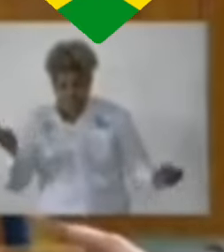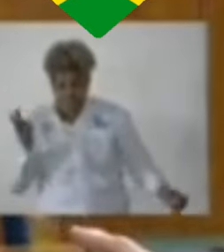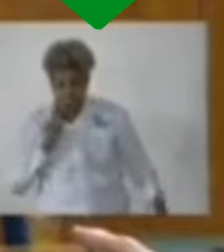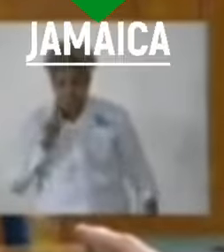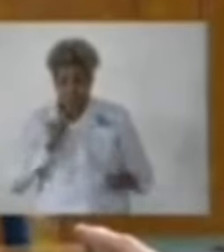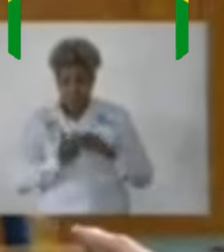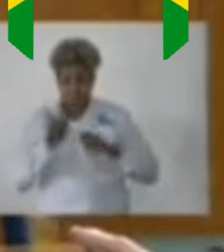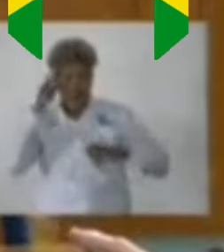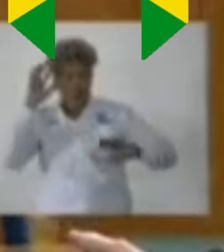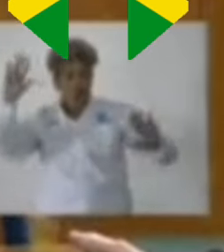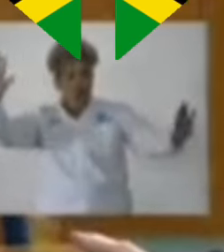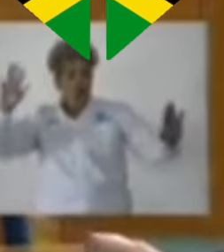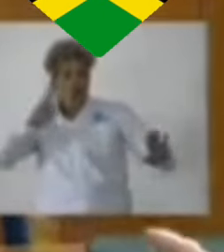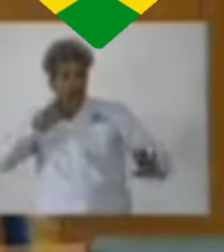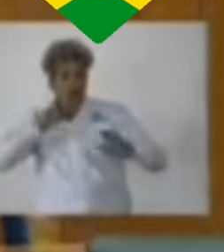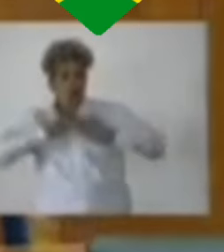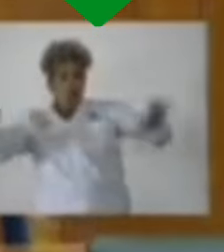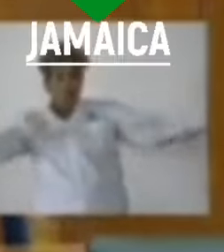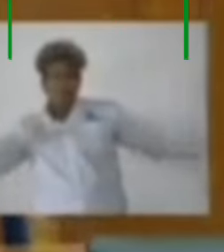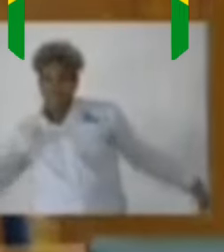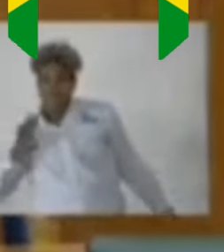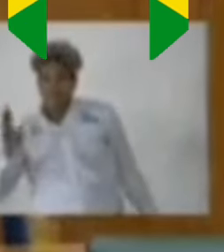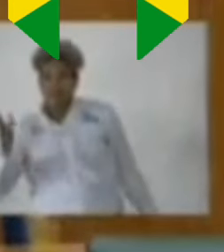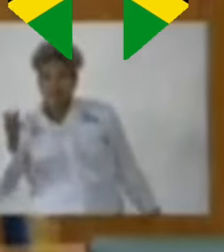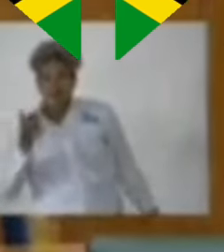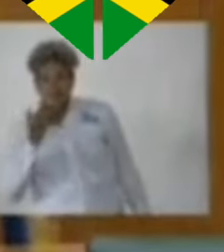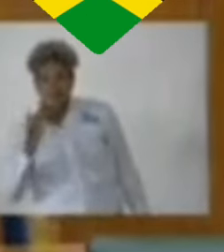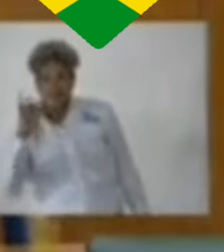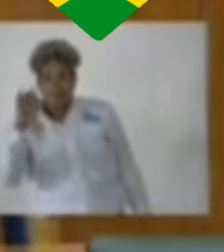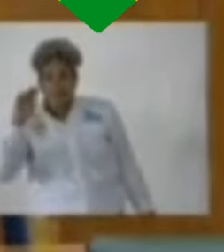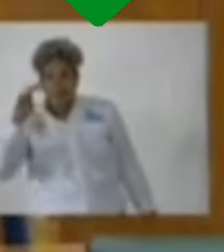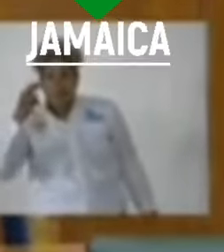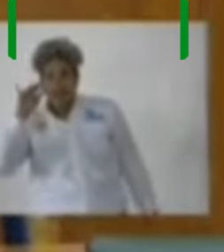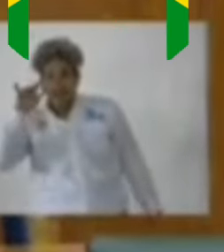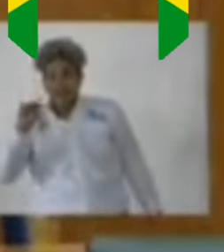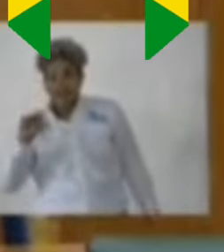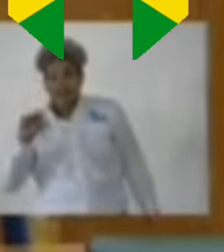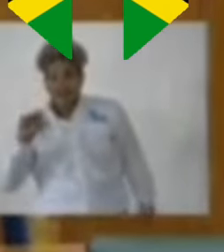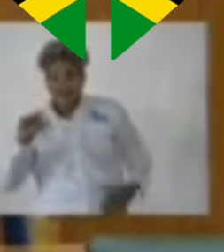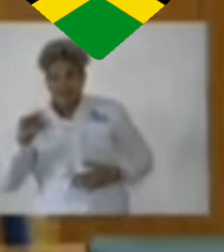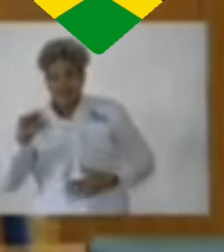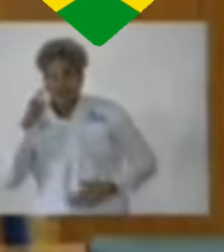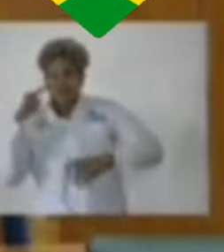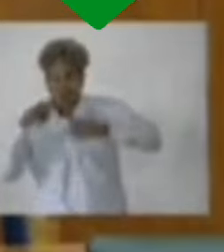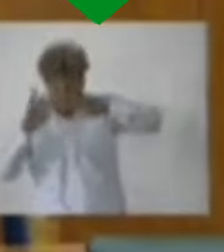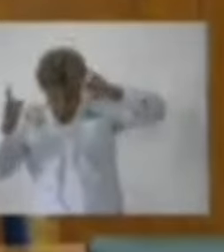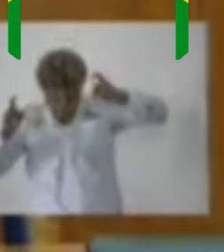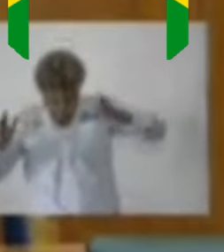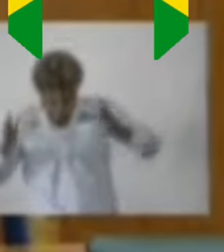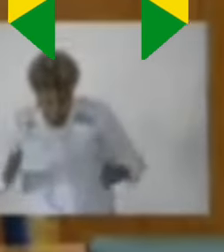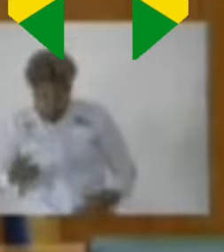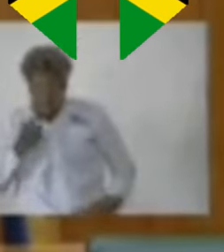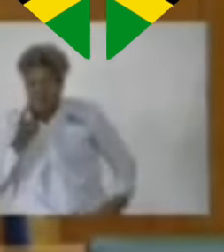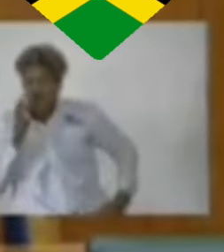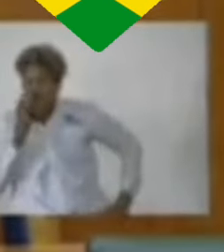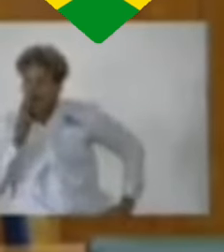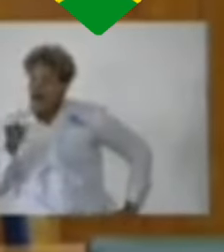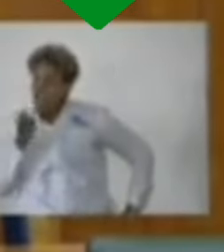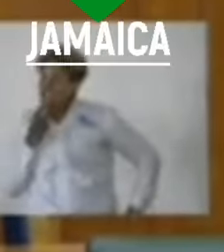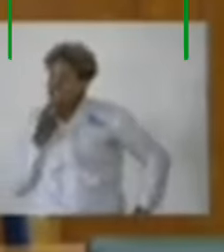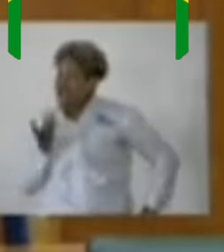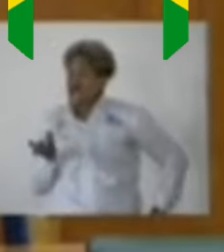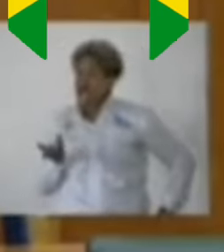problem. But I want to thank Ian Ailes, the opposition spokesperson on